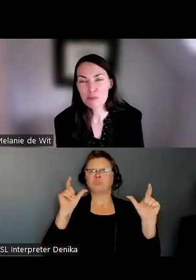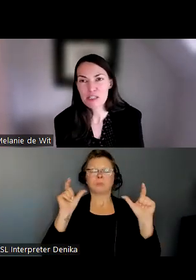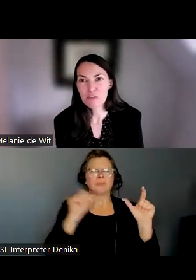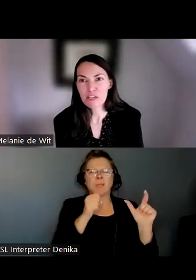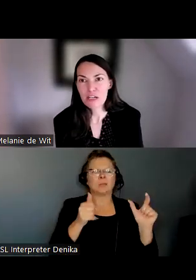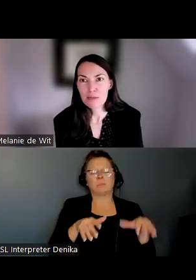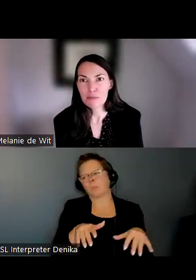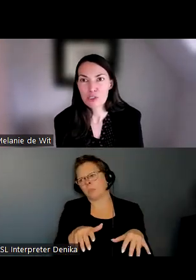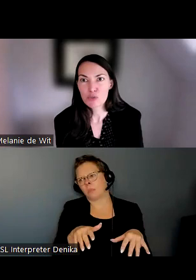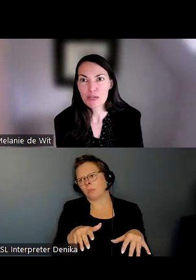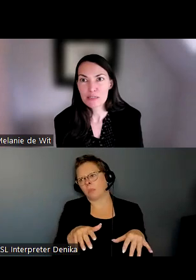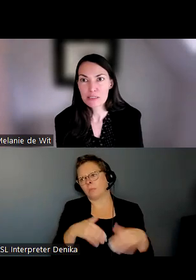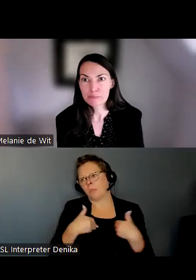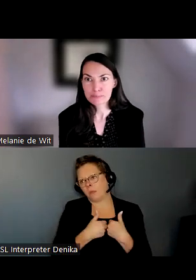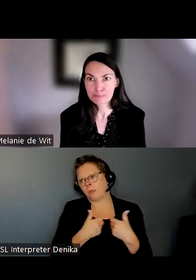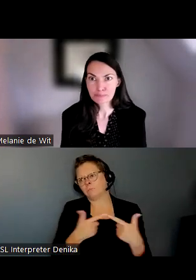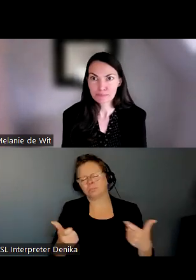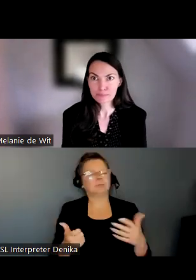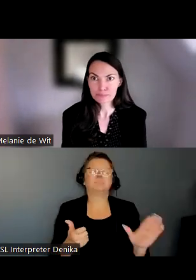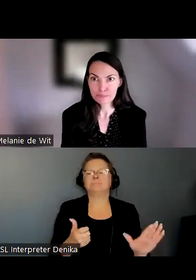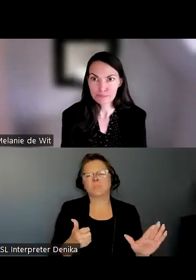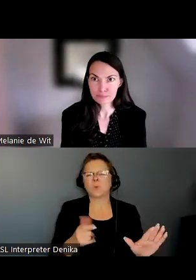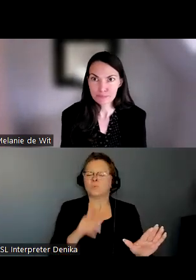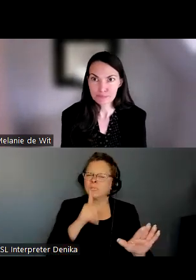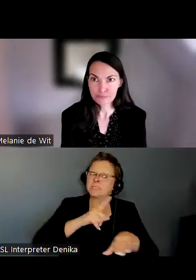also specific to treatment.